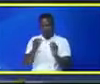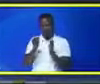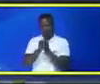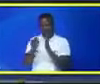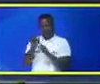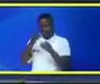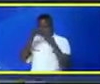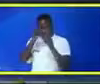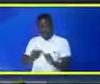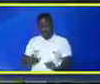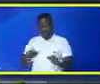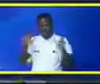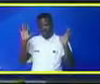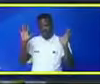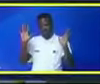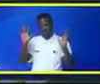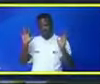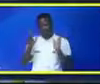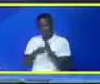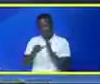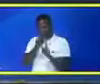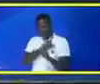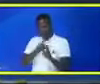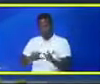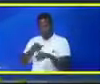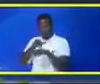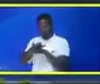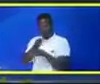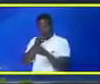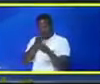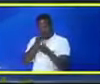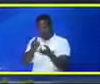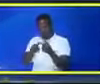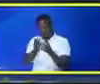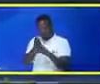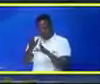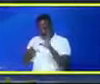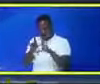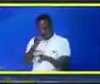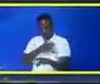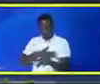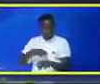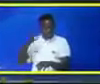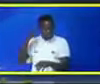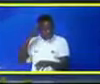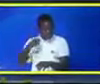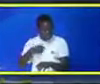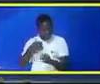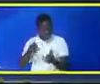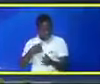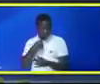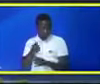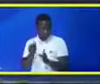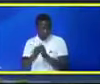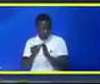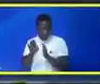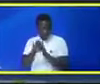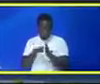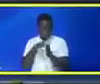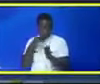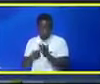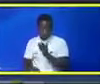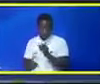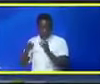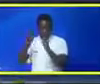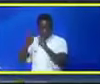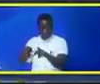up. The Lord is sending me to speak to you by the Spirit. Please hear me. I want you to know that the Bible says there is hope